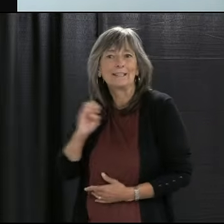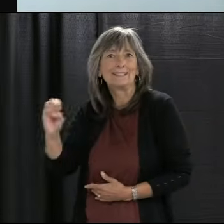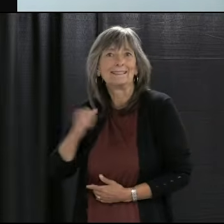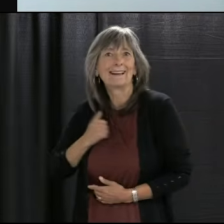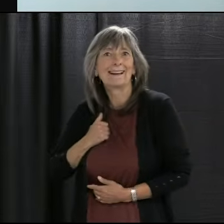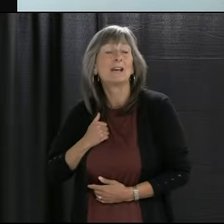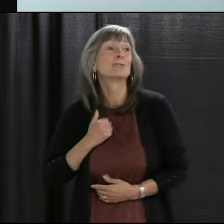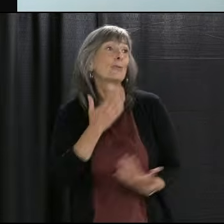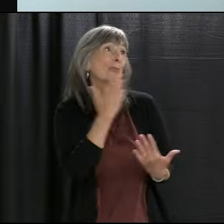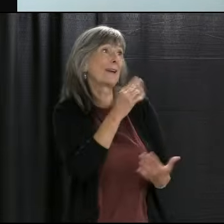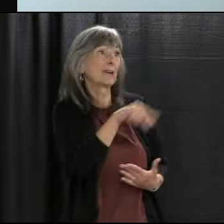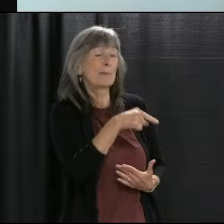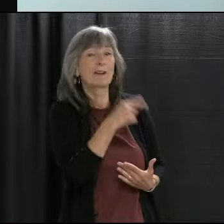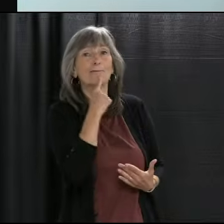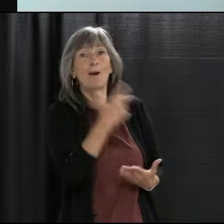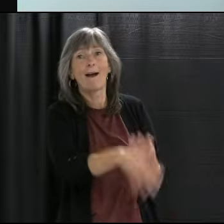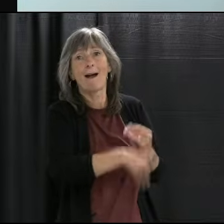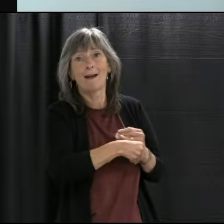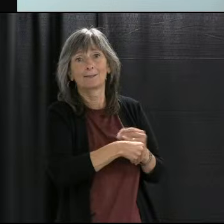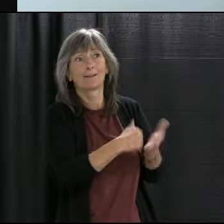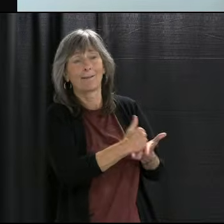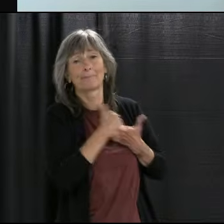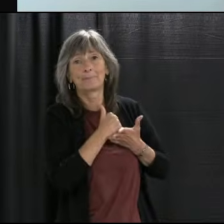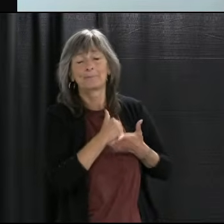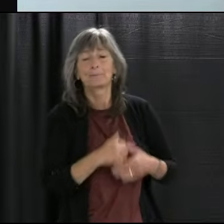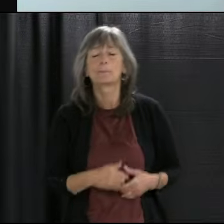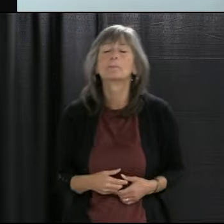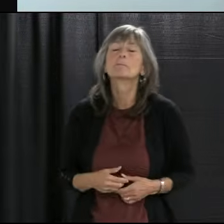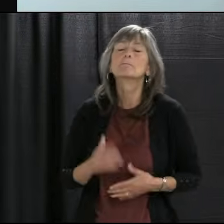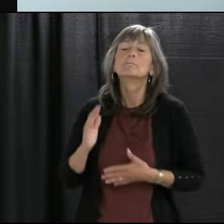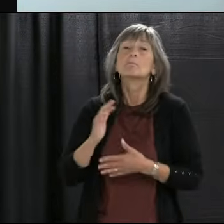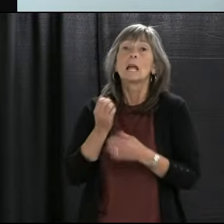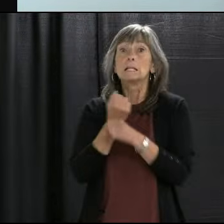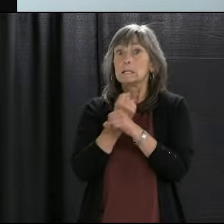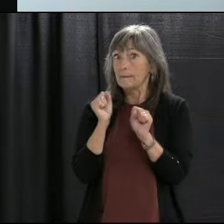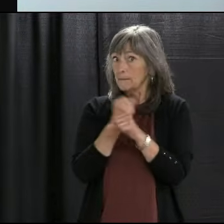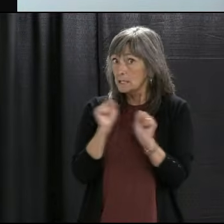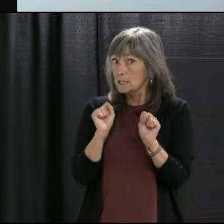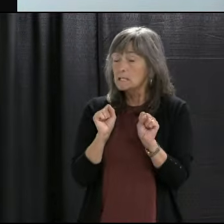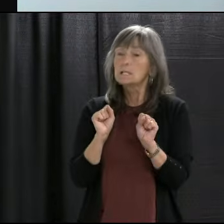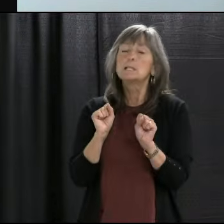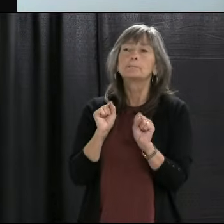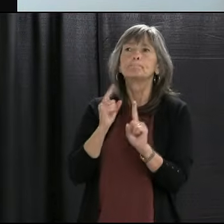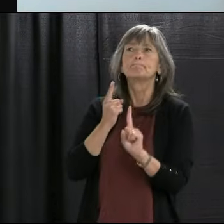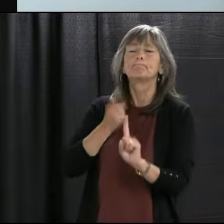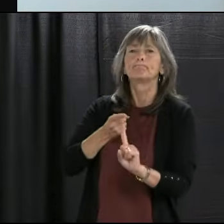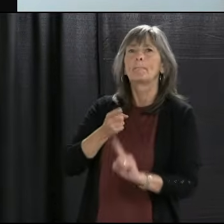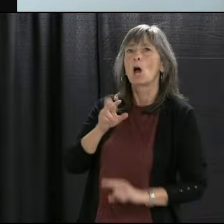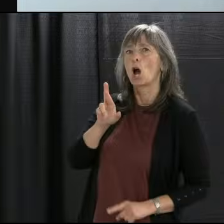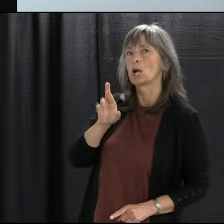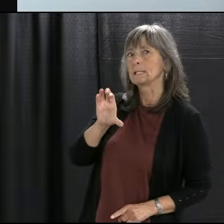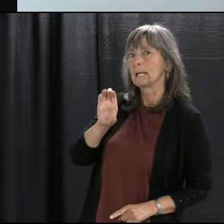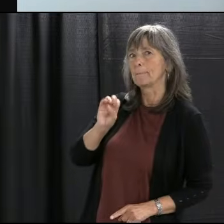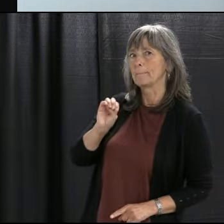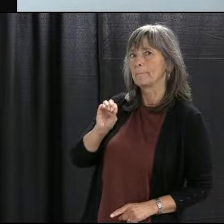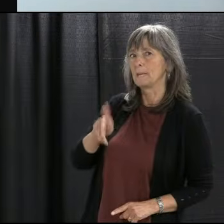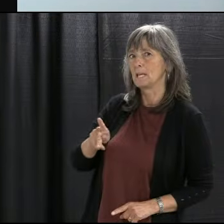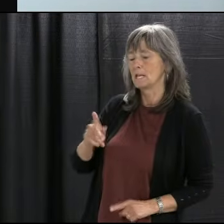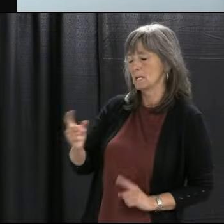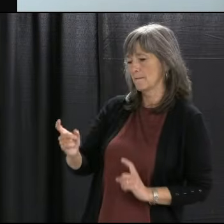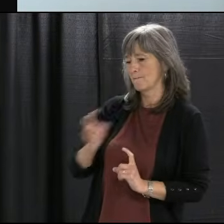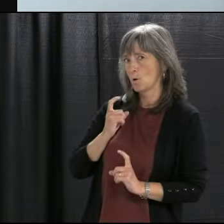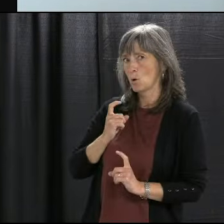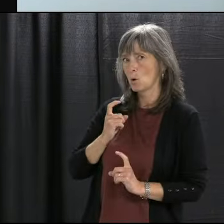From the point of view of safety, I've had representations from the RCMP who have serious concerns, particularly about